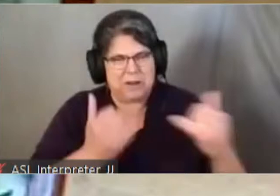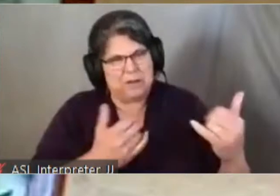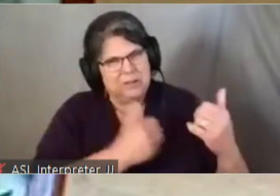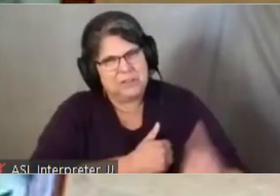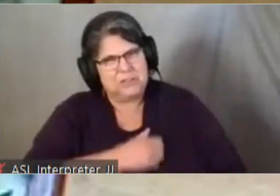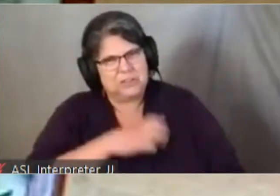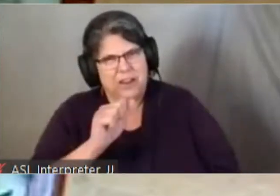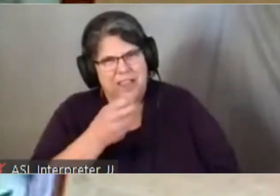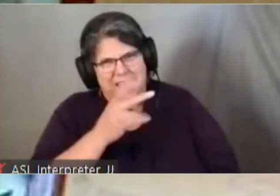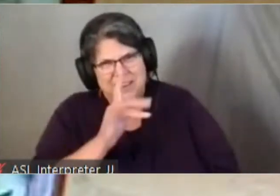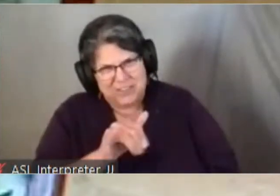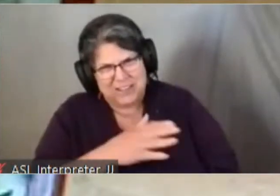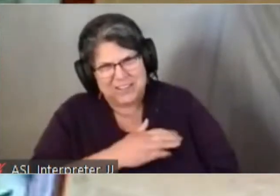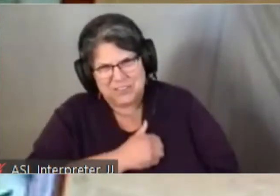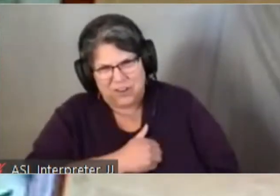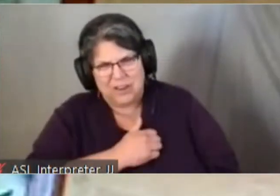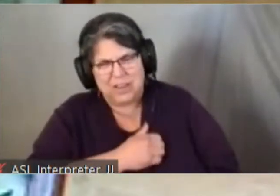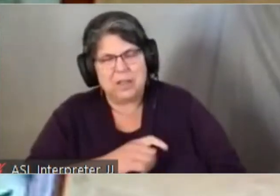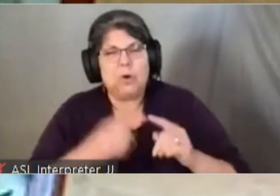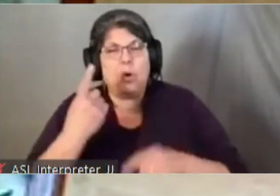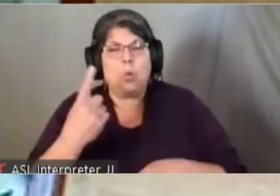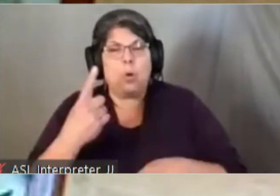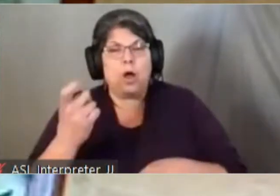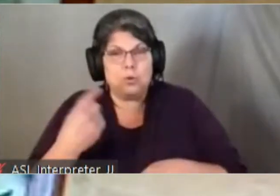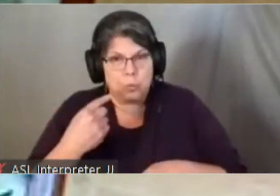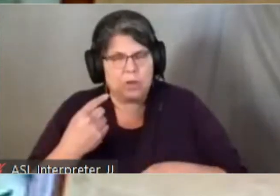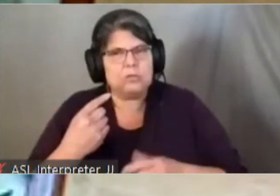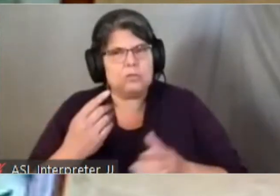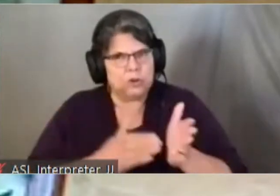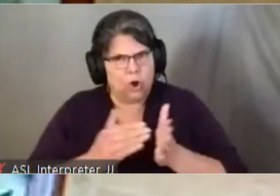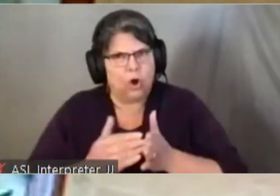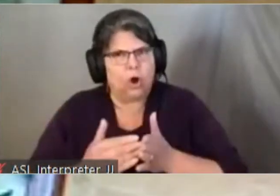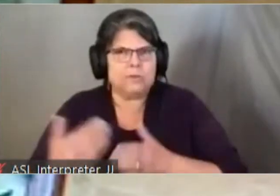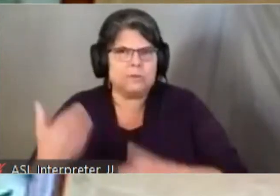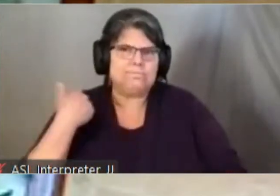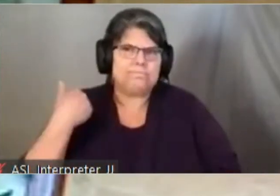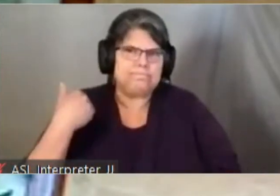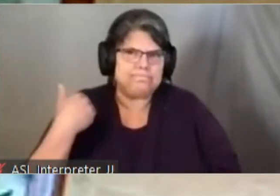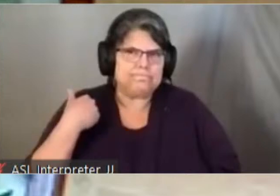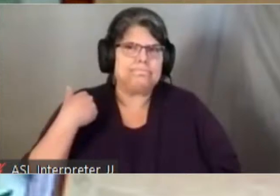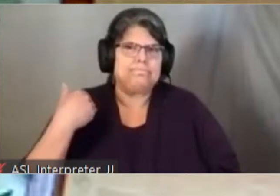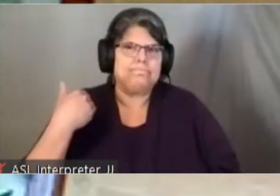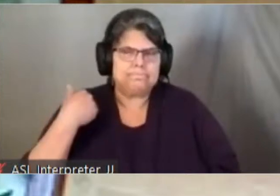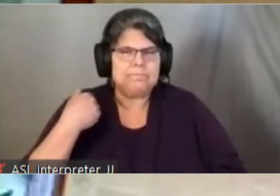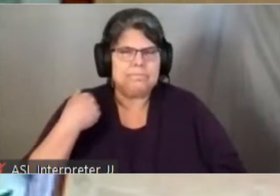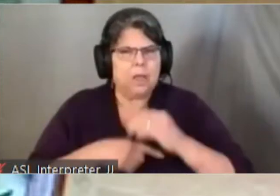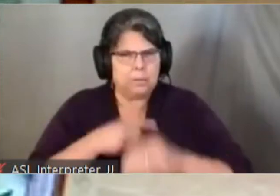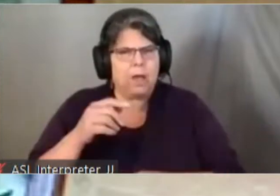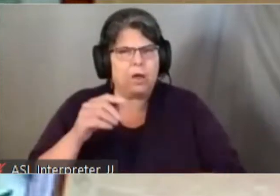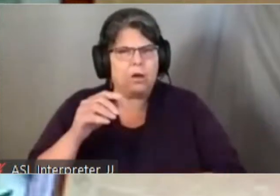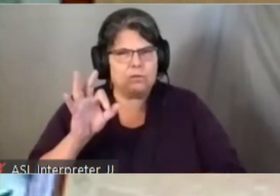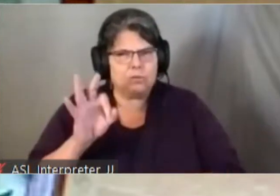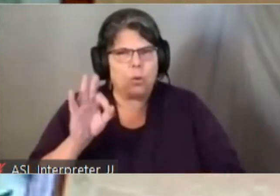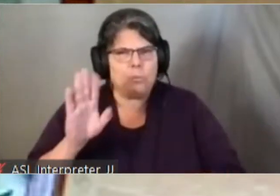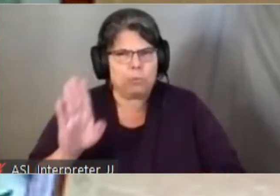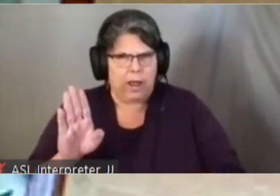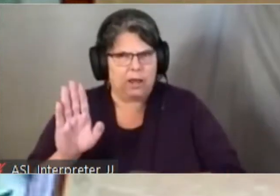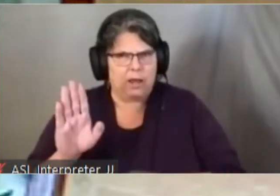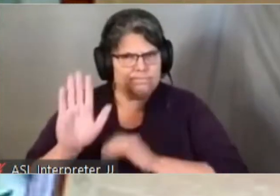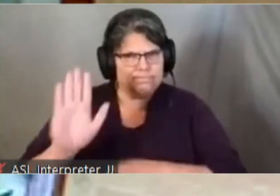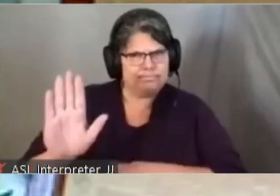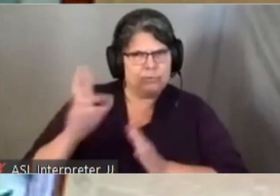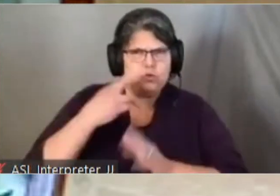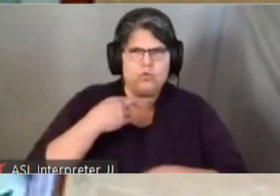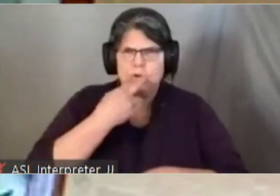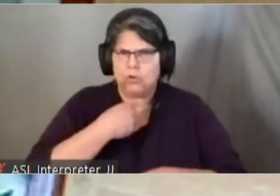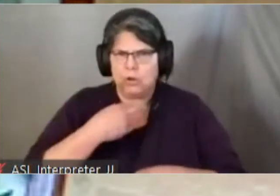you, Ashley. But one of the questions that has come up is about the restaurants in Fort Bragg. And so I didn't want to miss the opportunity to